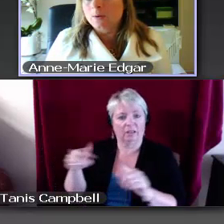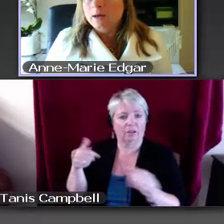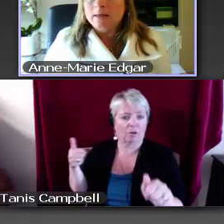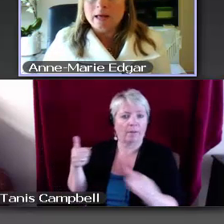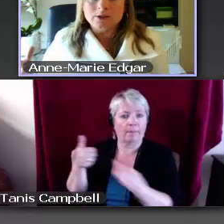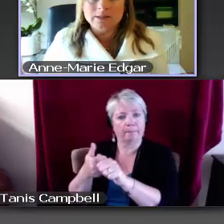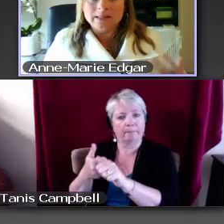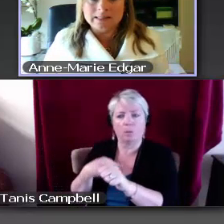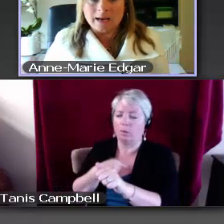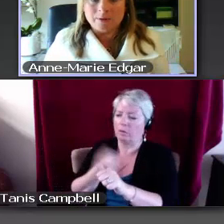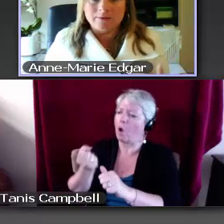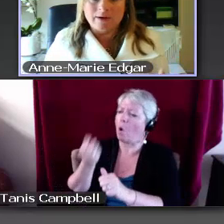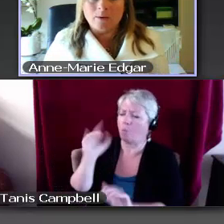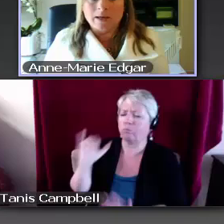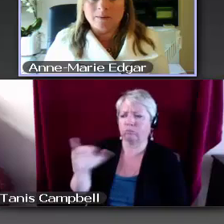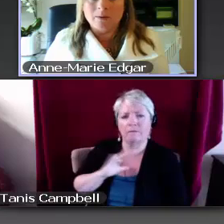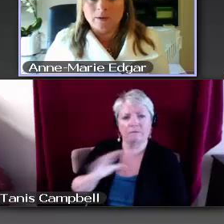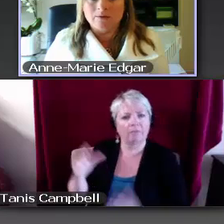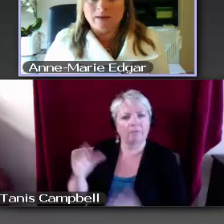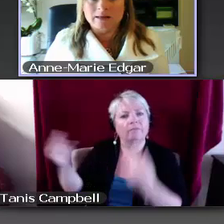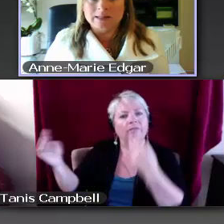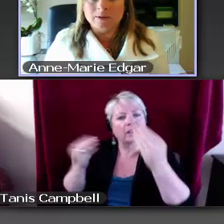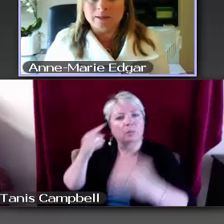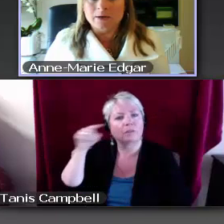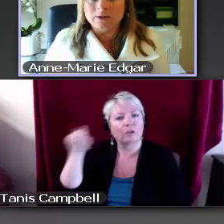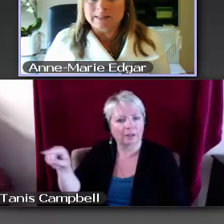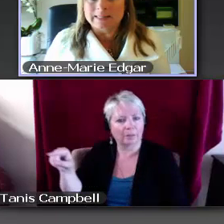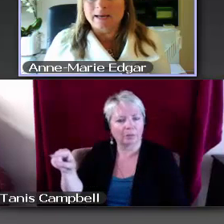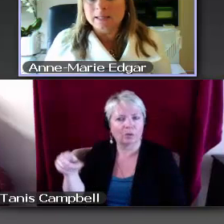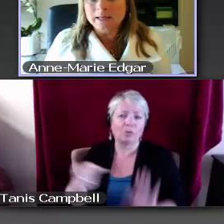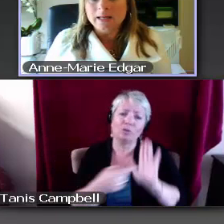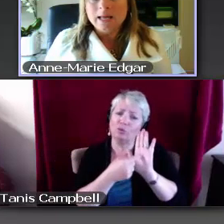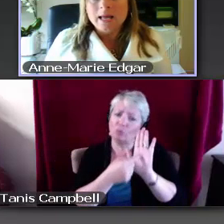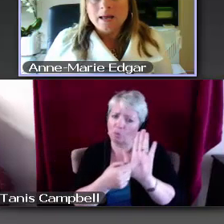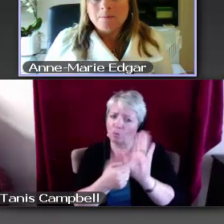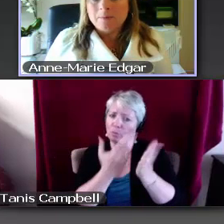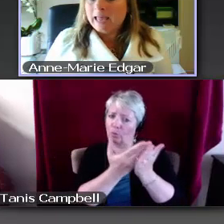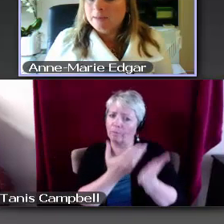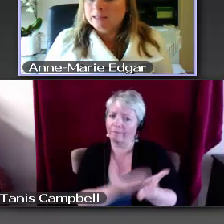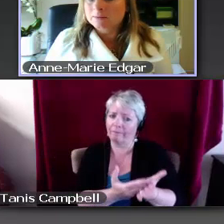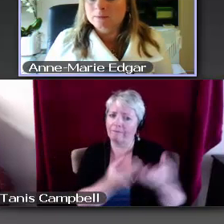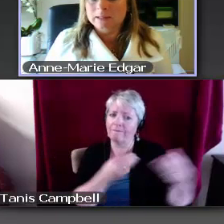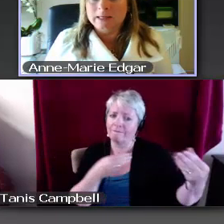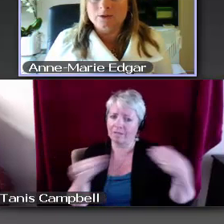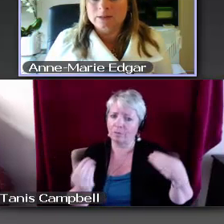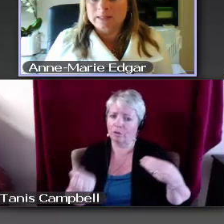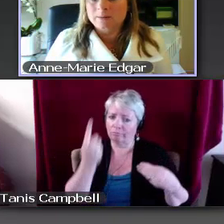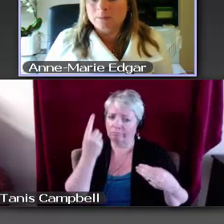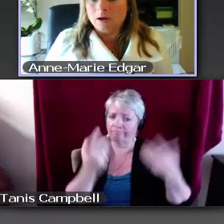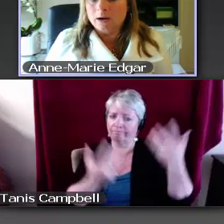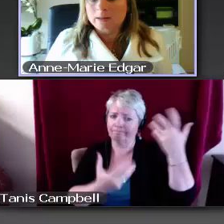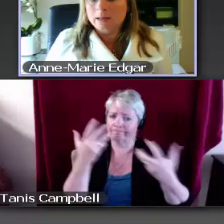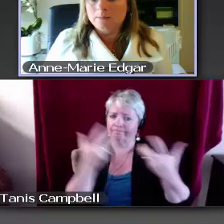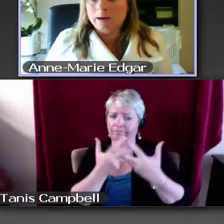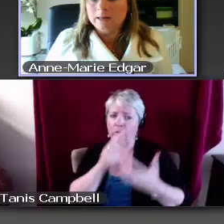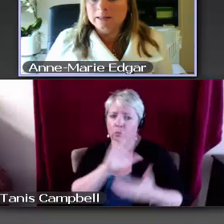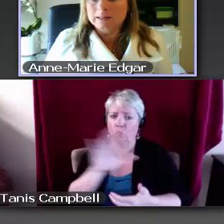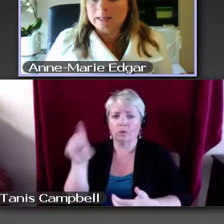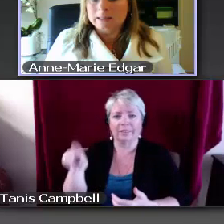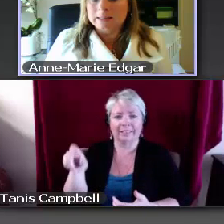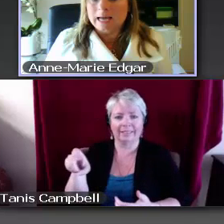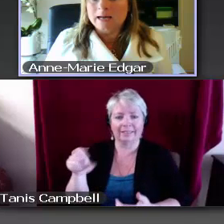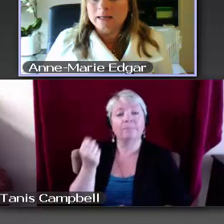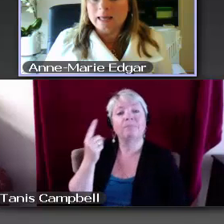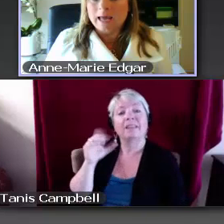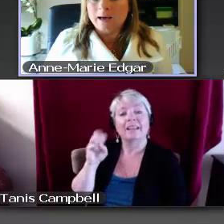program. So that's just an example of how we can be really flexible and understanding. Cam has a really interesting blog that he